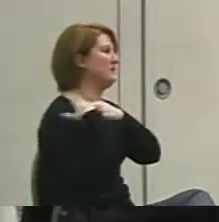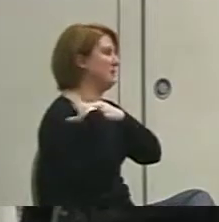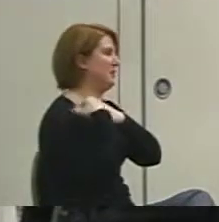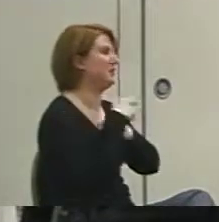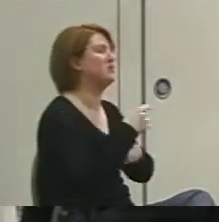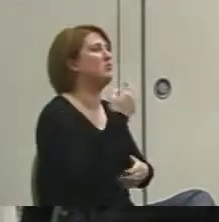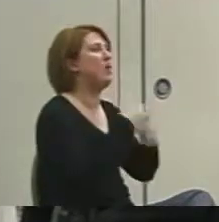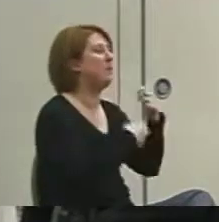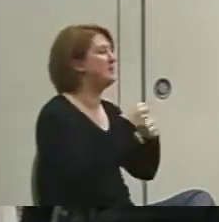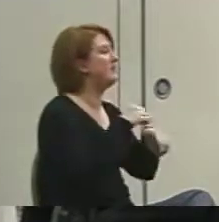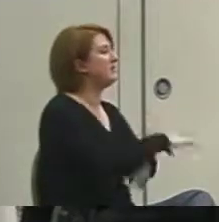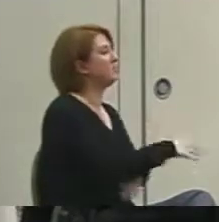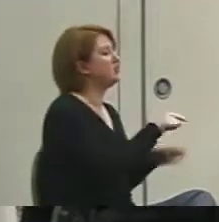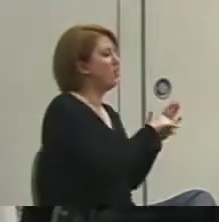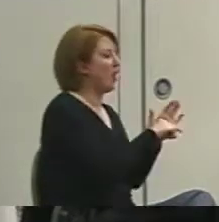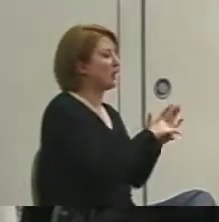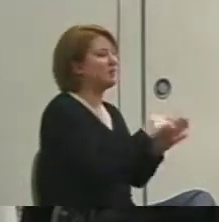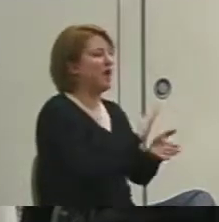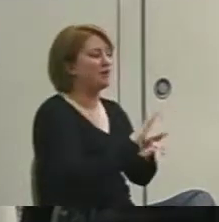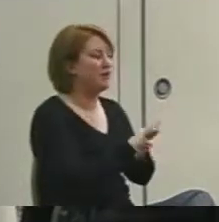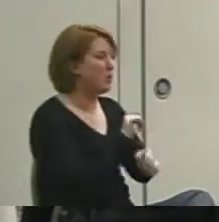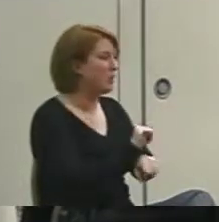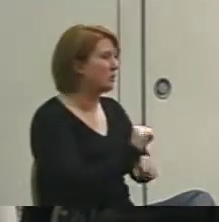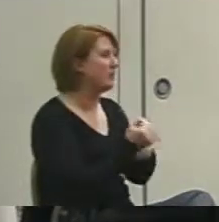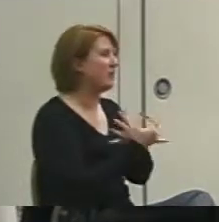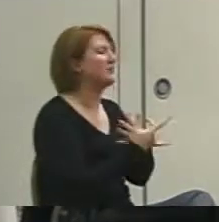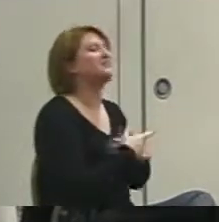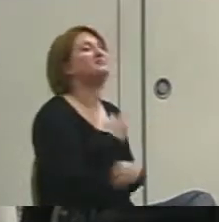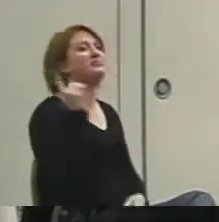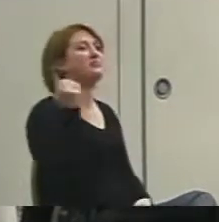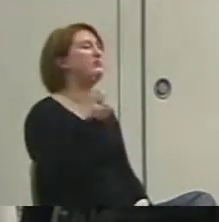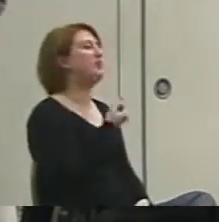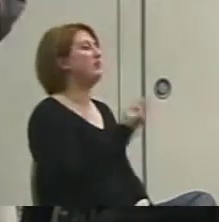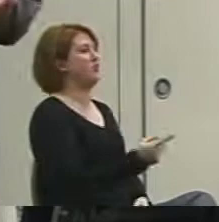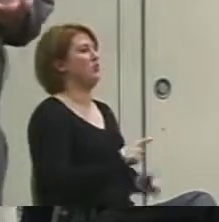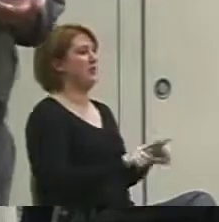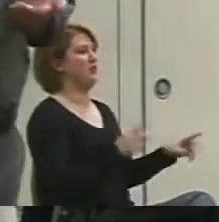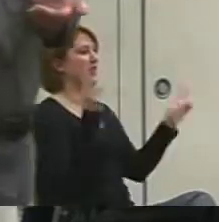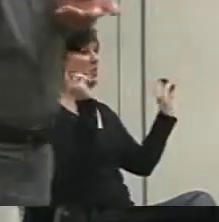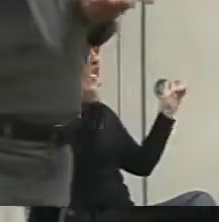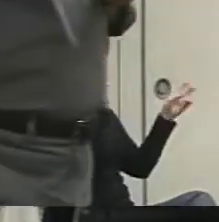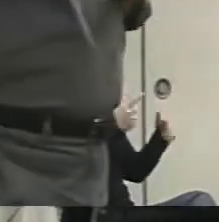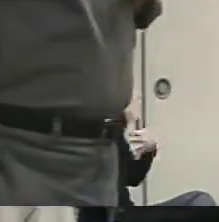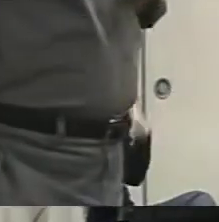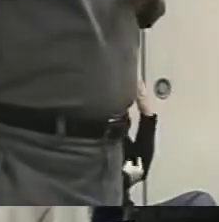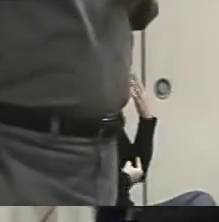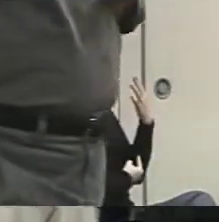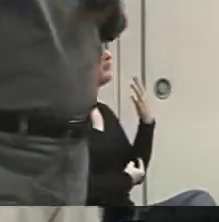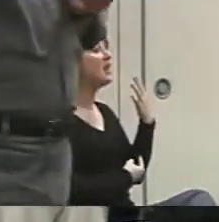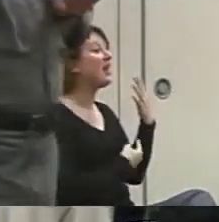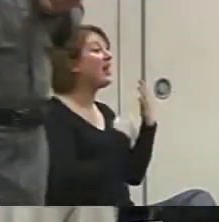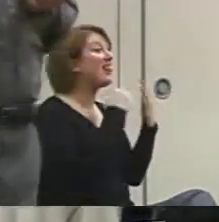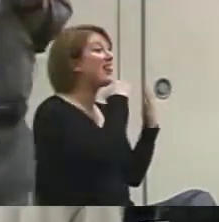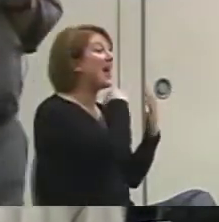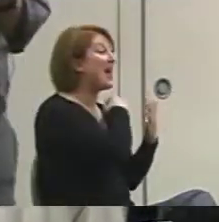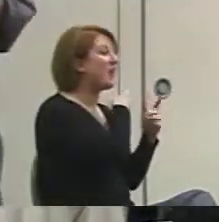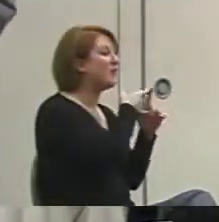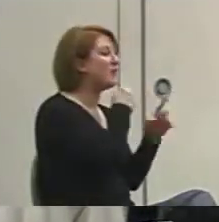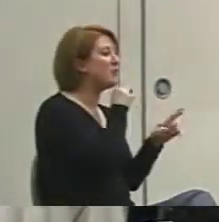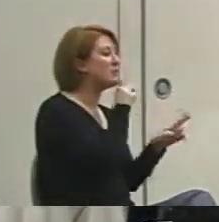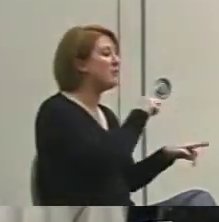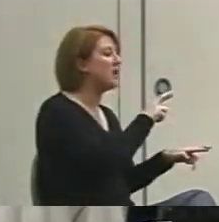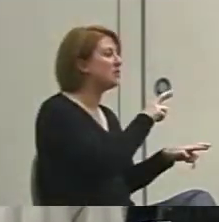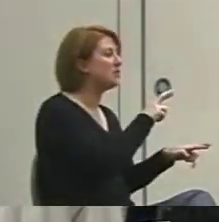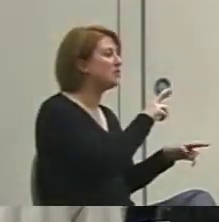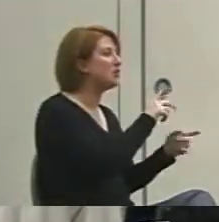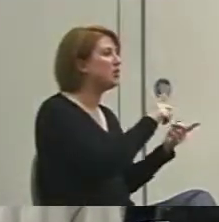grades and academics. What you have here are a couple of different issues. One is lying in response